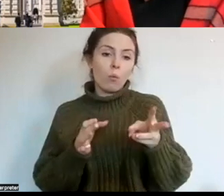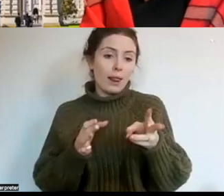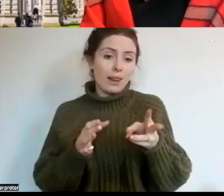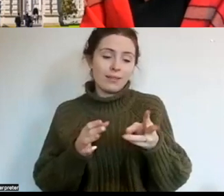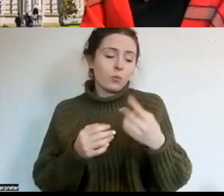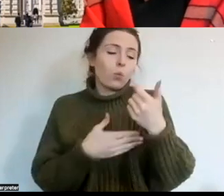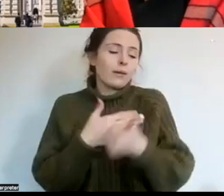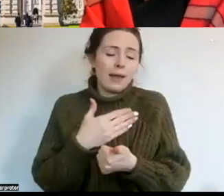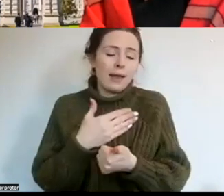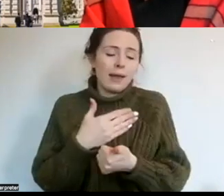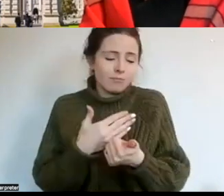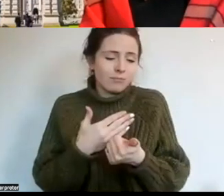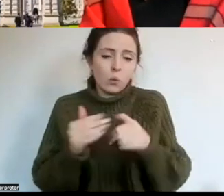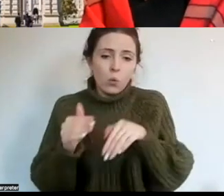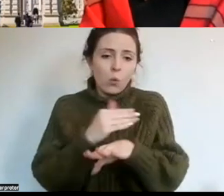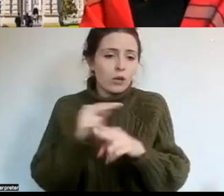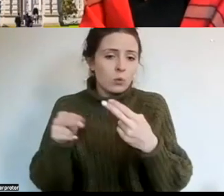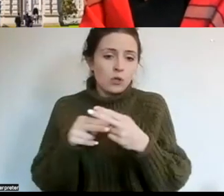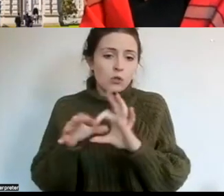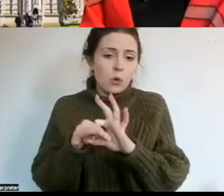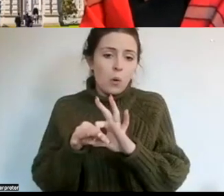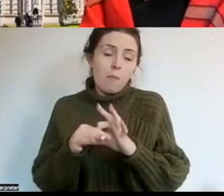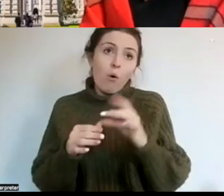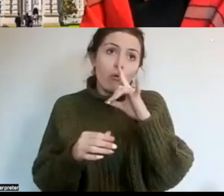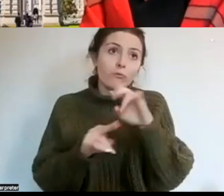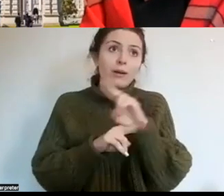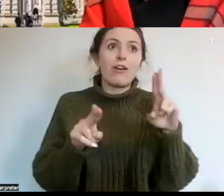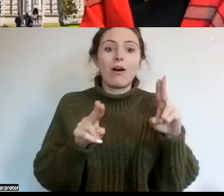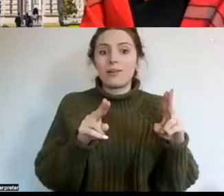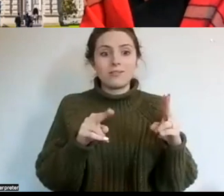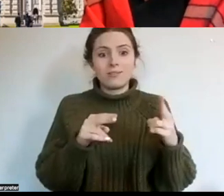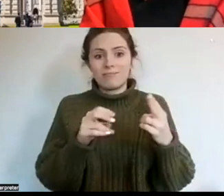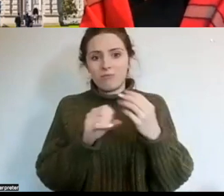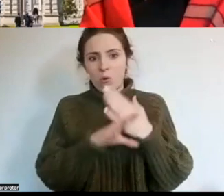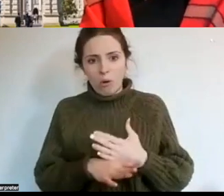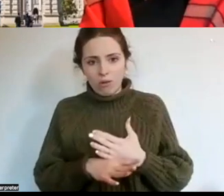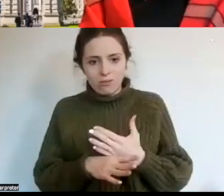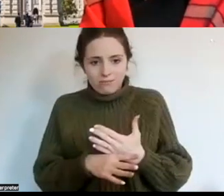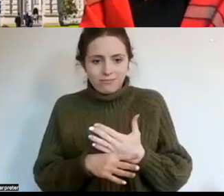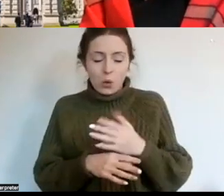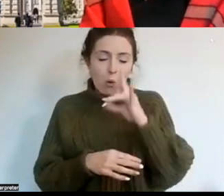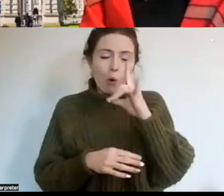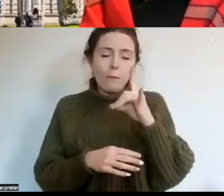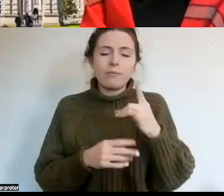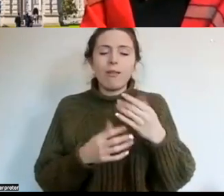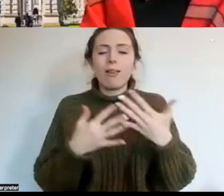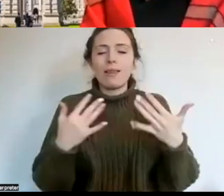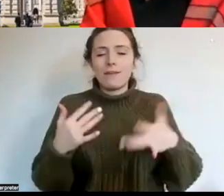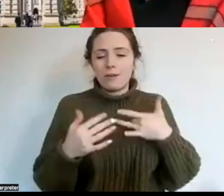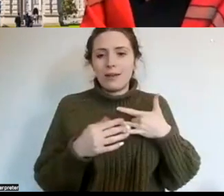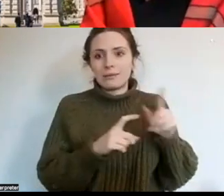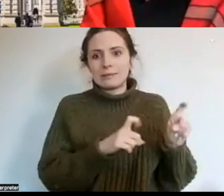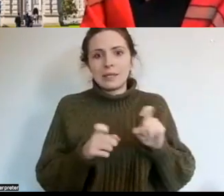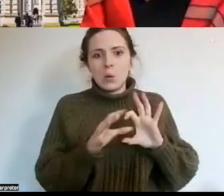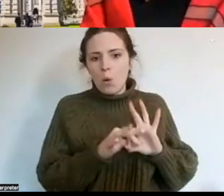Not all of us. Hopefully we'll all get to live and our lives where we've always wanted to be. But